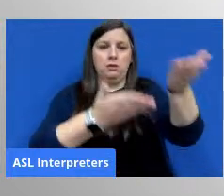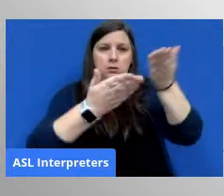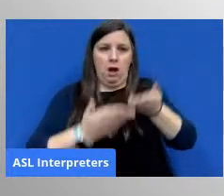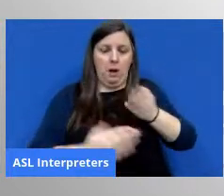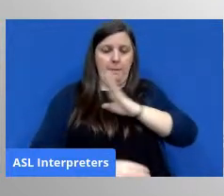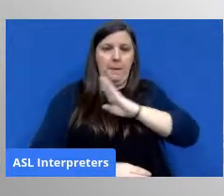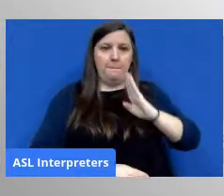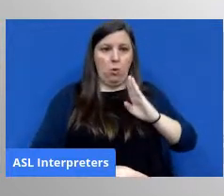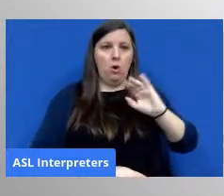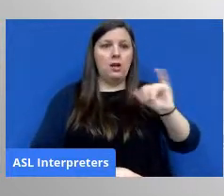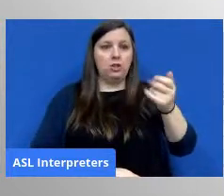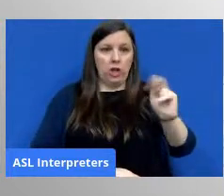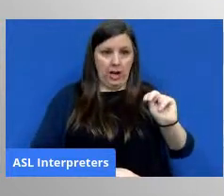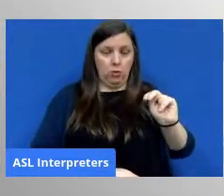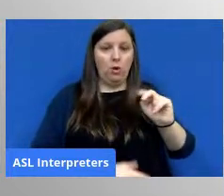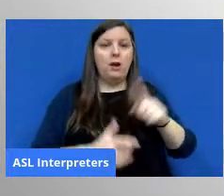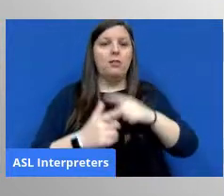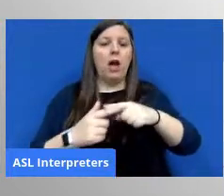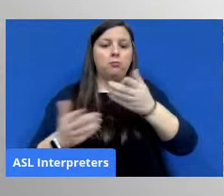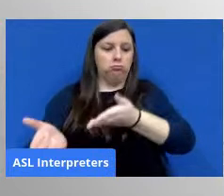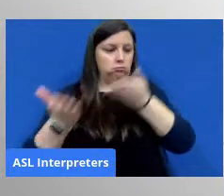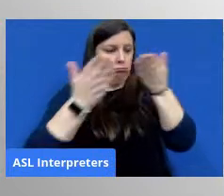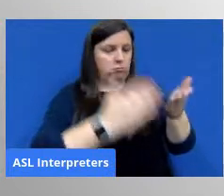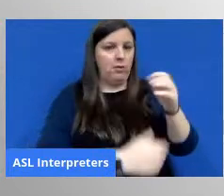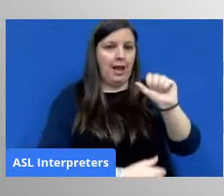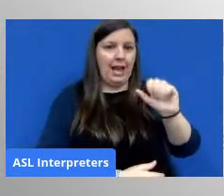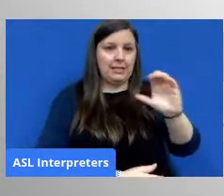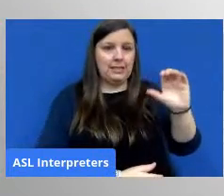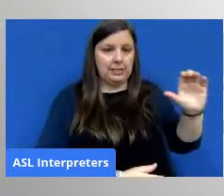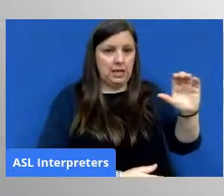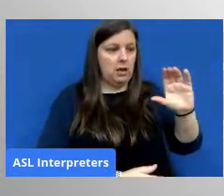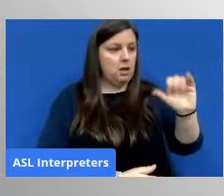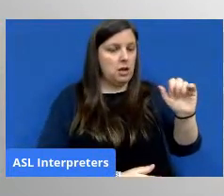to the ACC Commission and it's for the